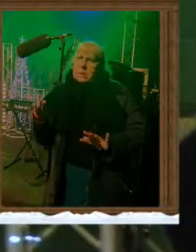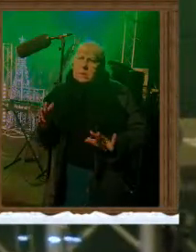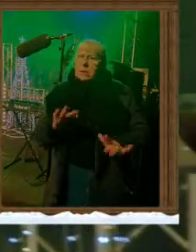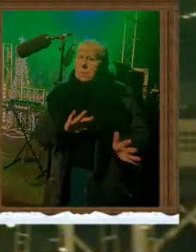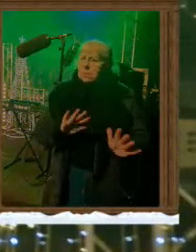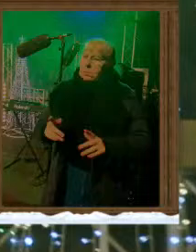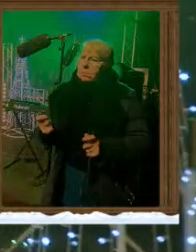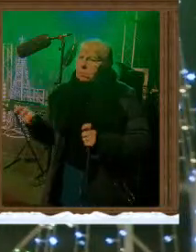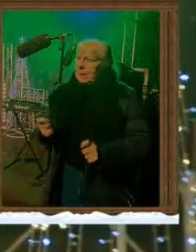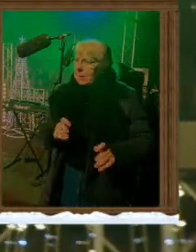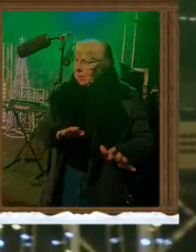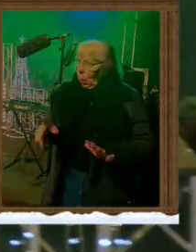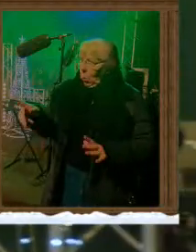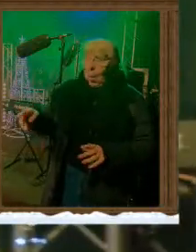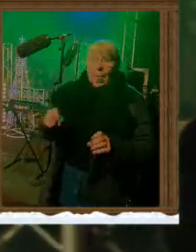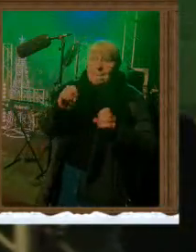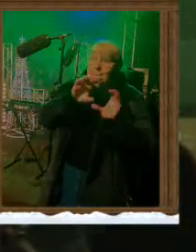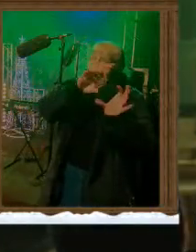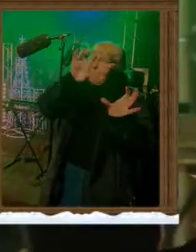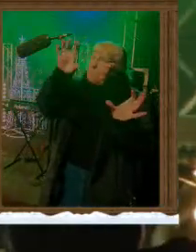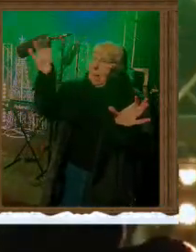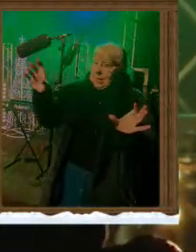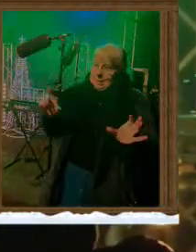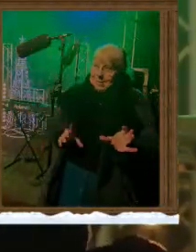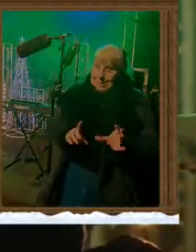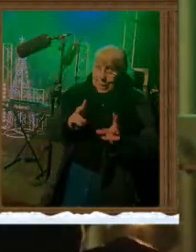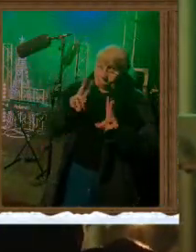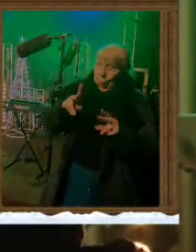That's better. Oh, look at the bubbles.